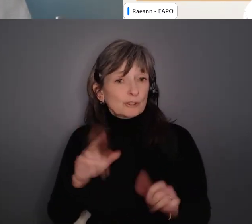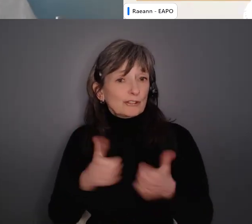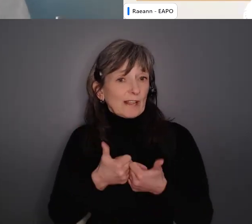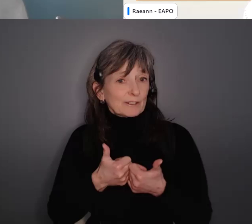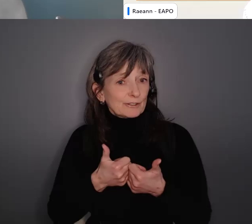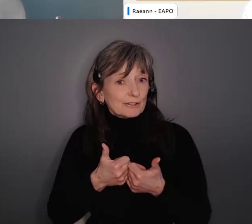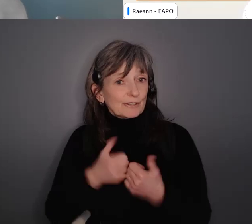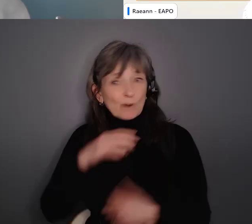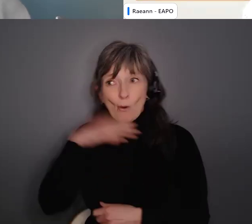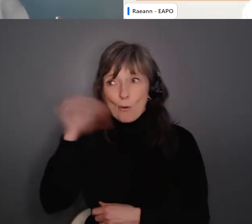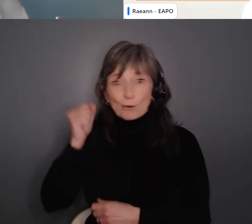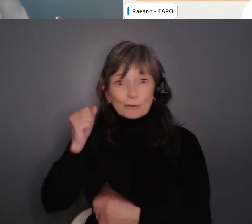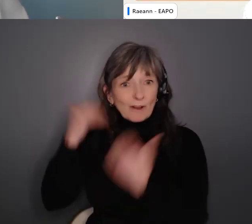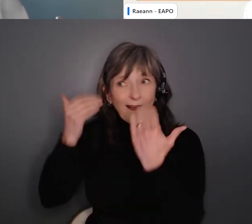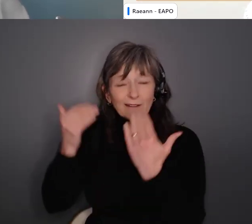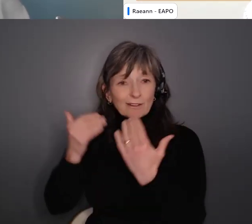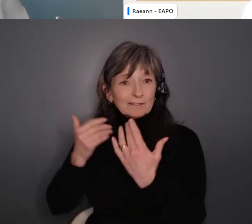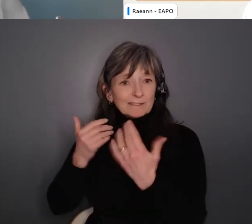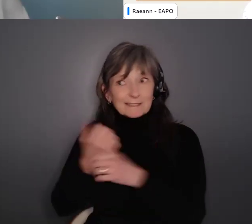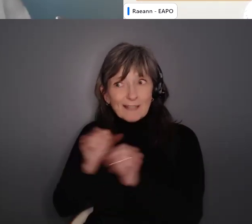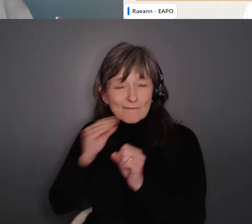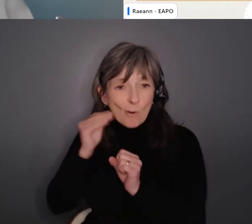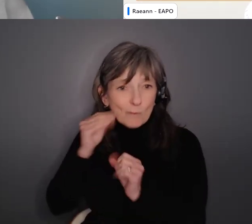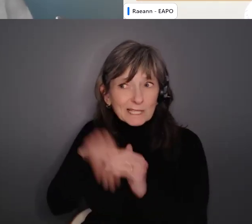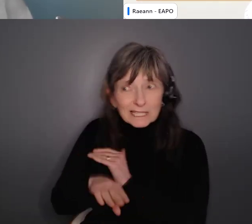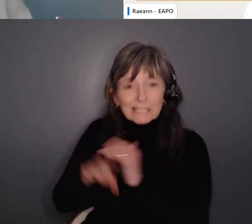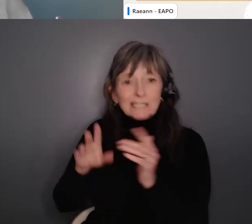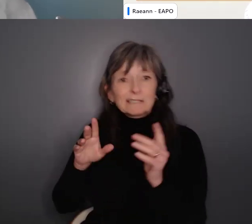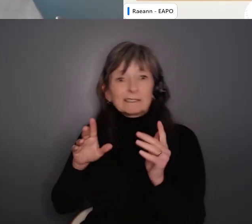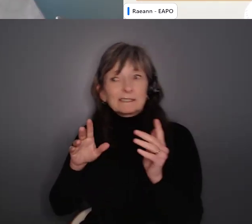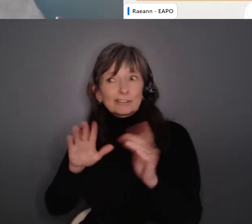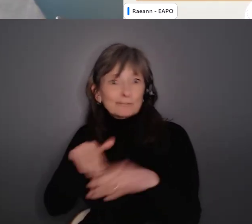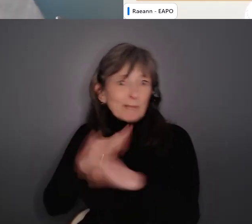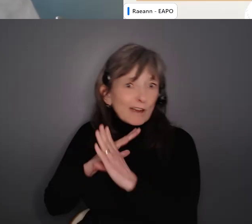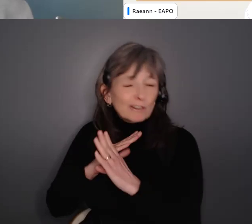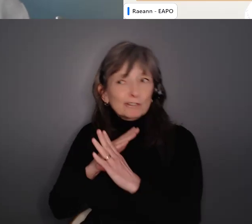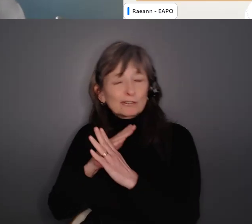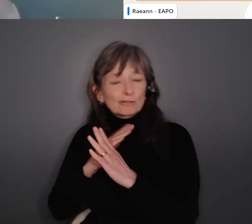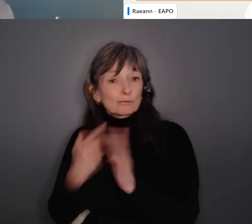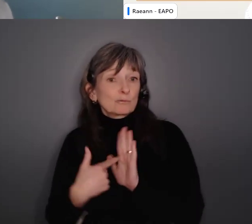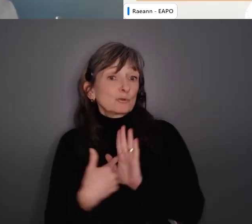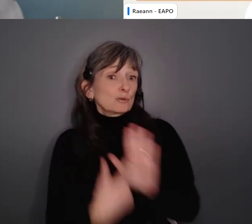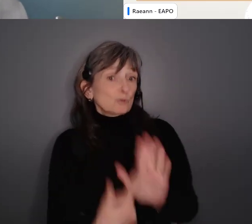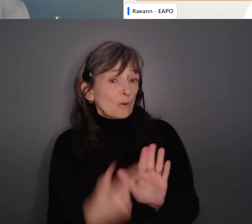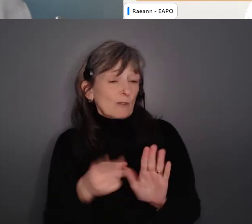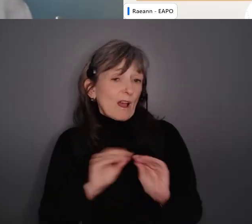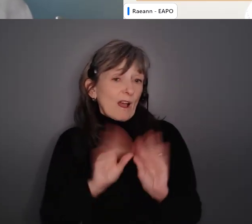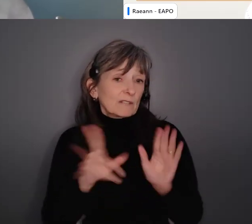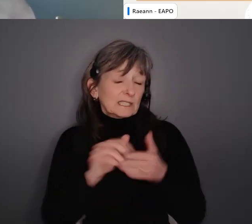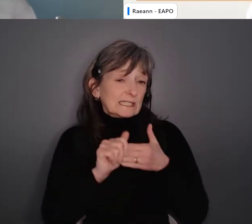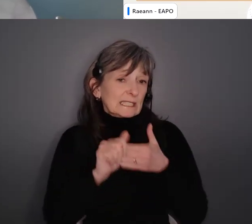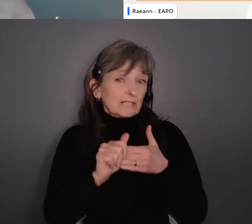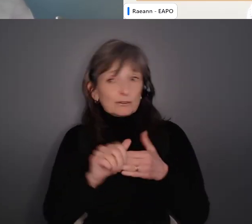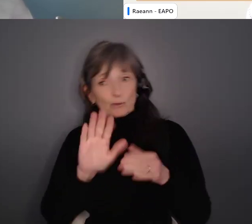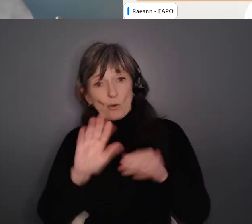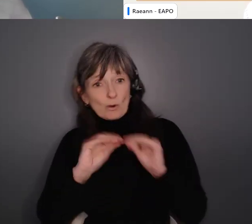accessing shelters. And you have really demonstrated your leadership within your organizations to make those systemic changes to make sure that